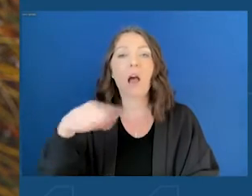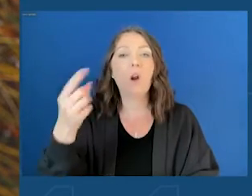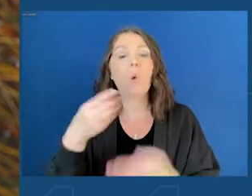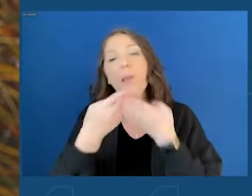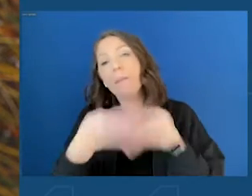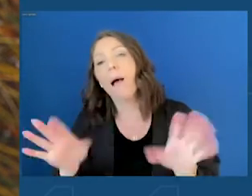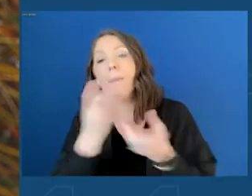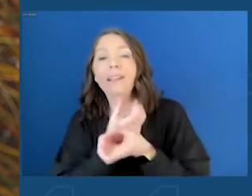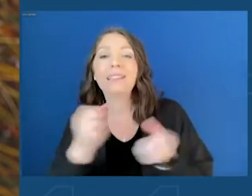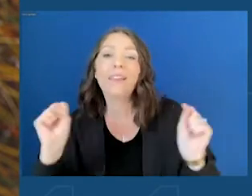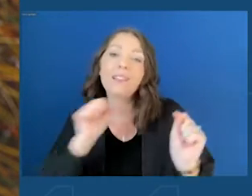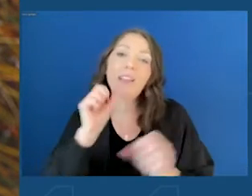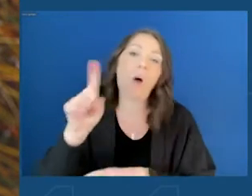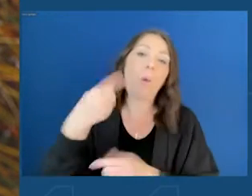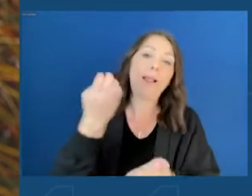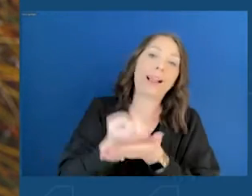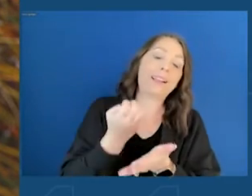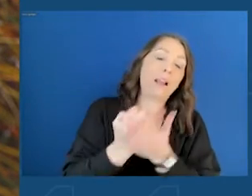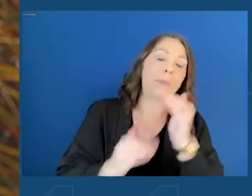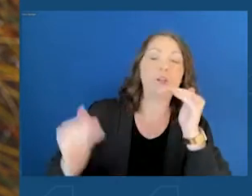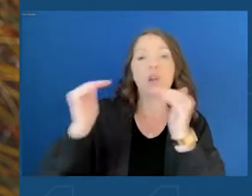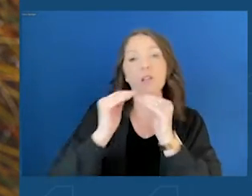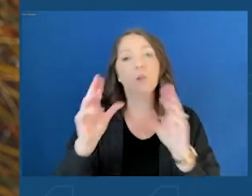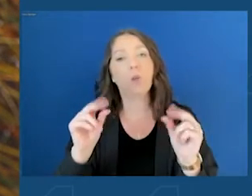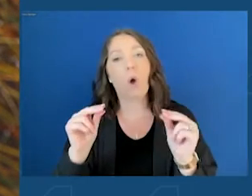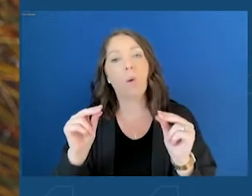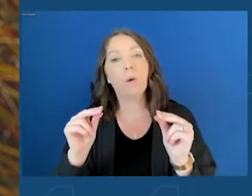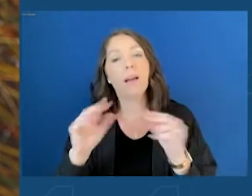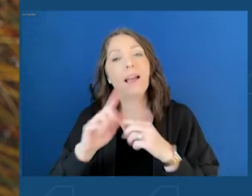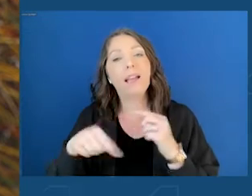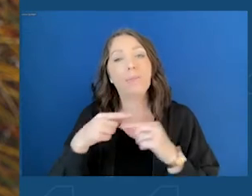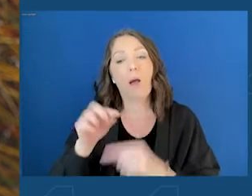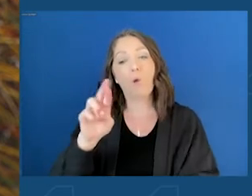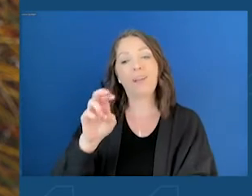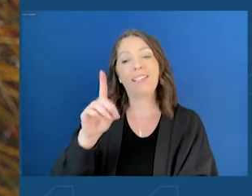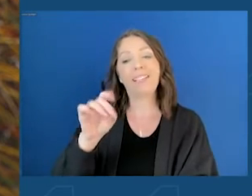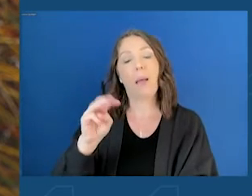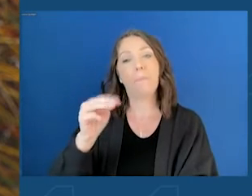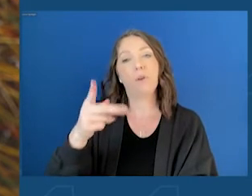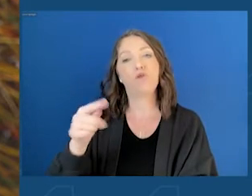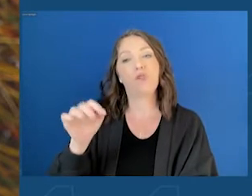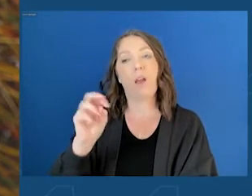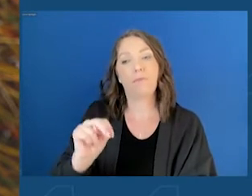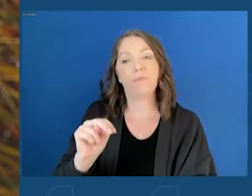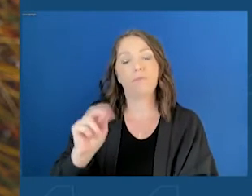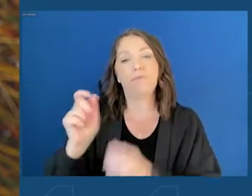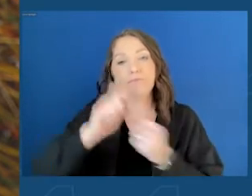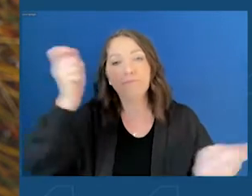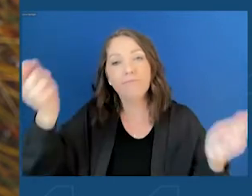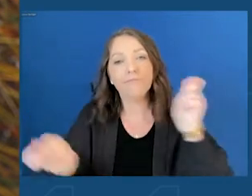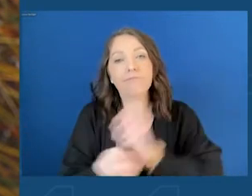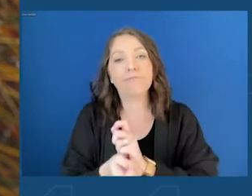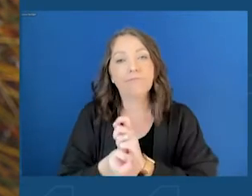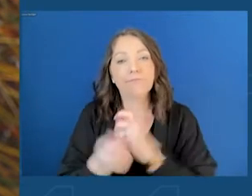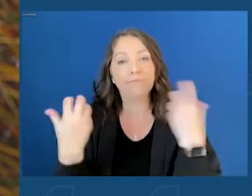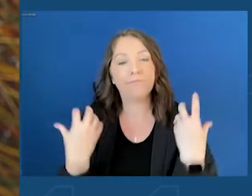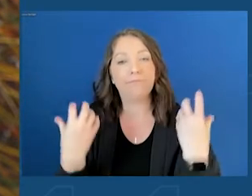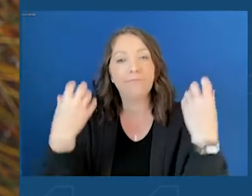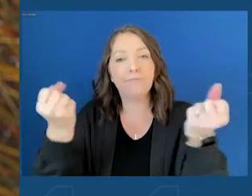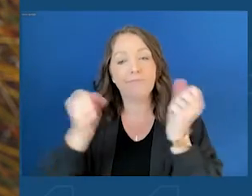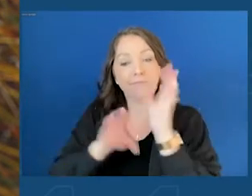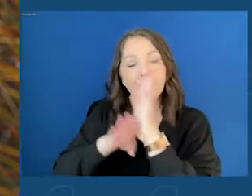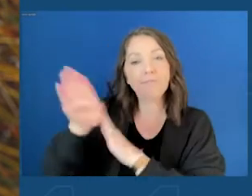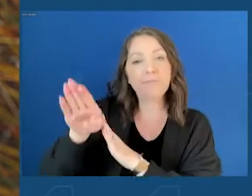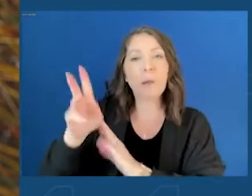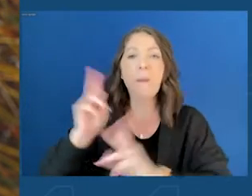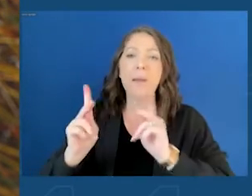about economic justice. It's about redemption. Because people can change, people can get better, people can